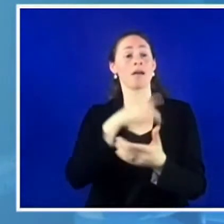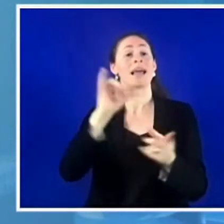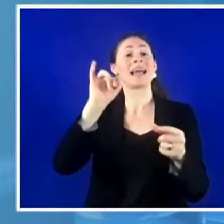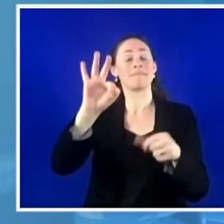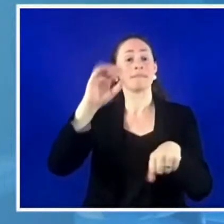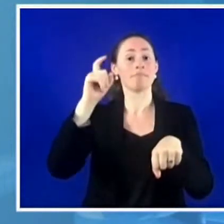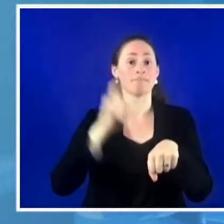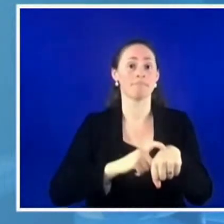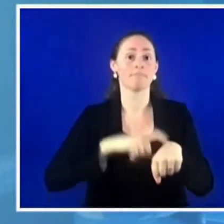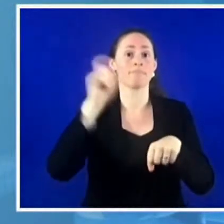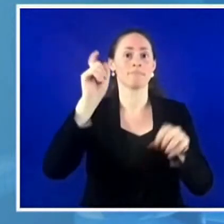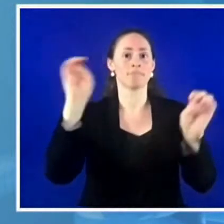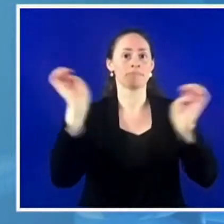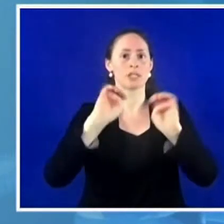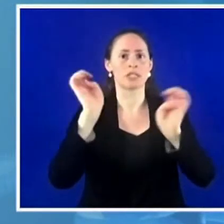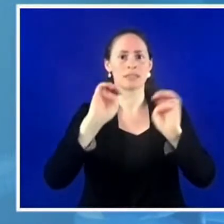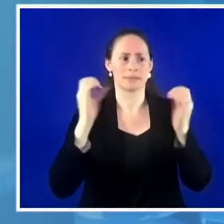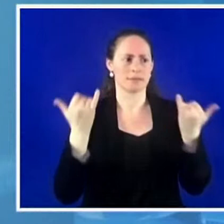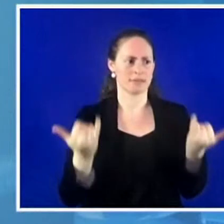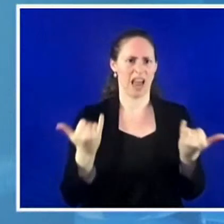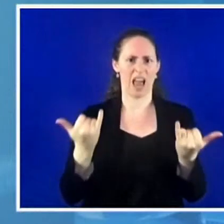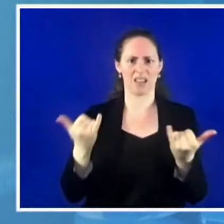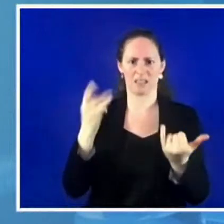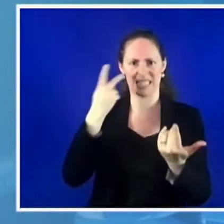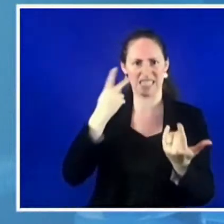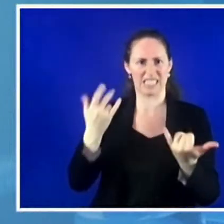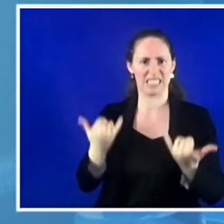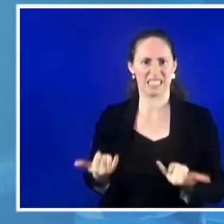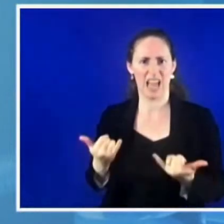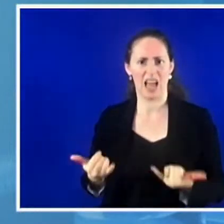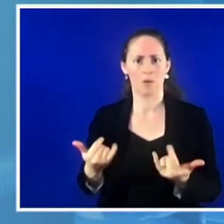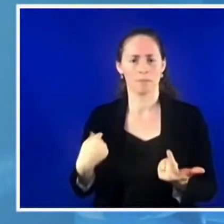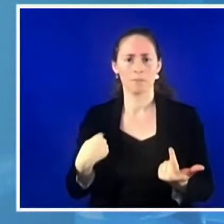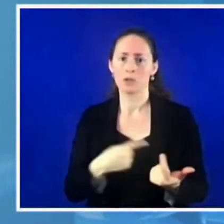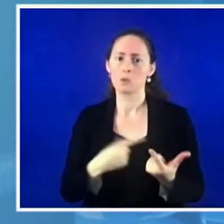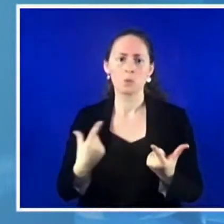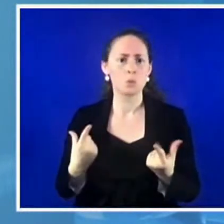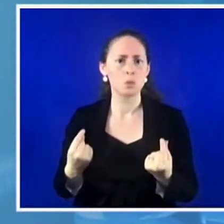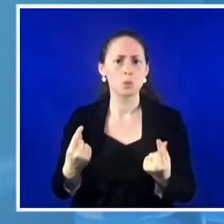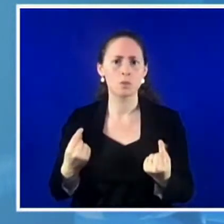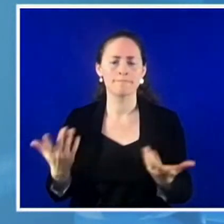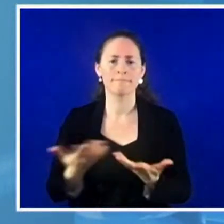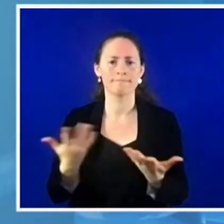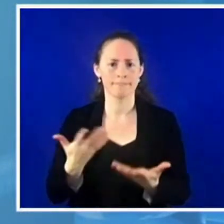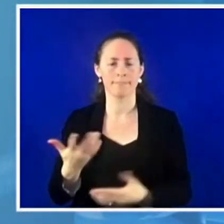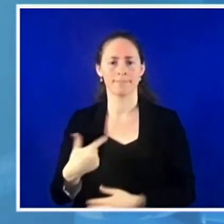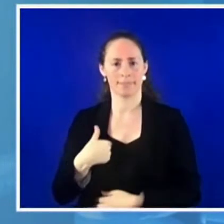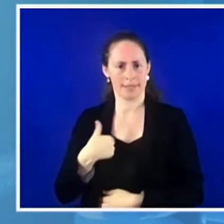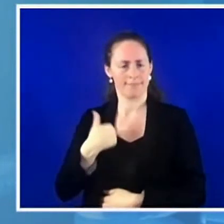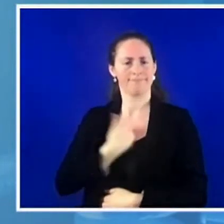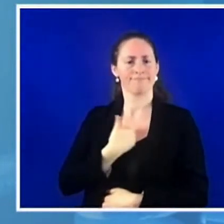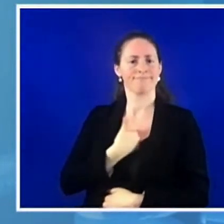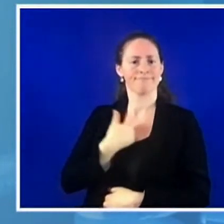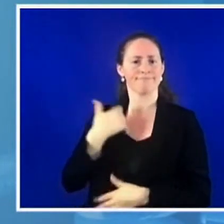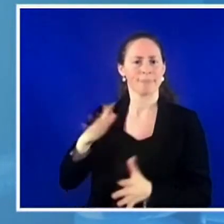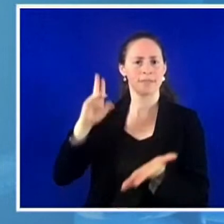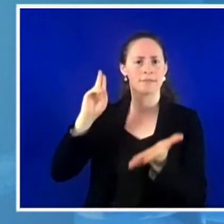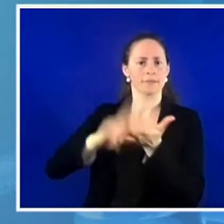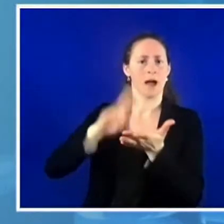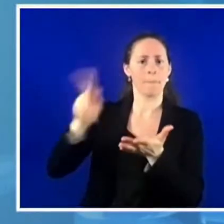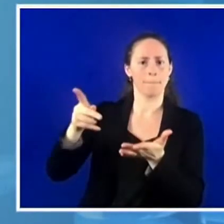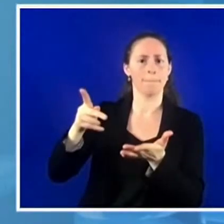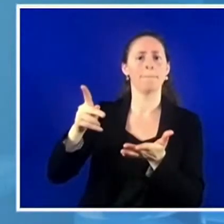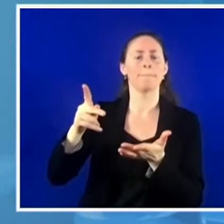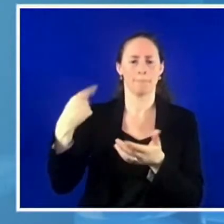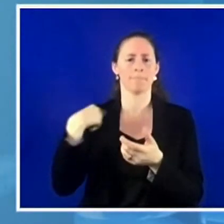situations. So I personally had signed up for the Medical Reserve Corps several years ago, but never